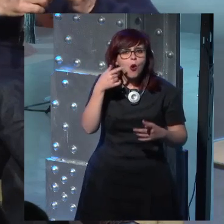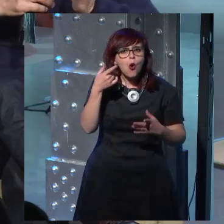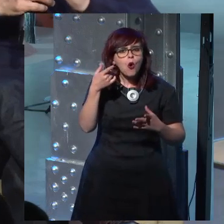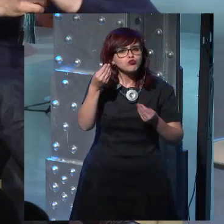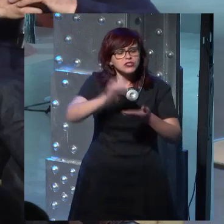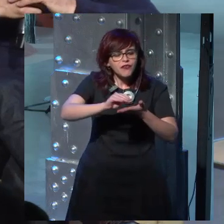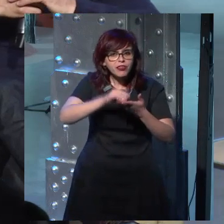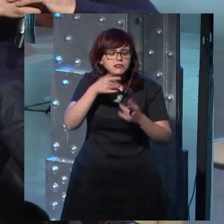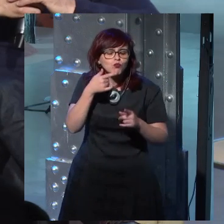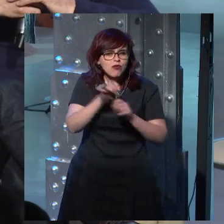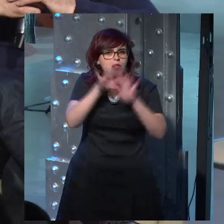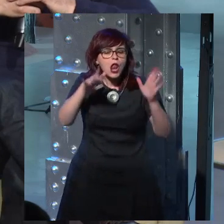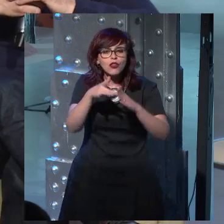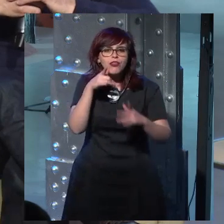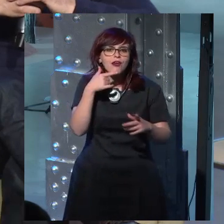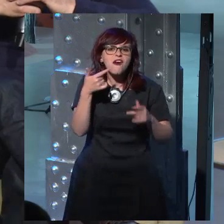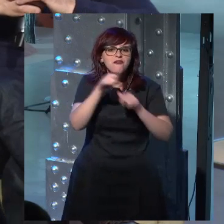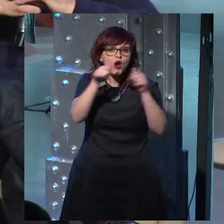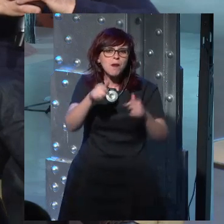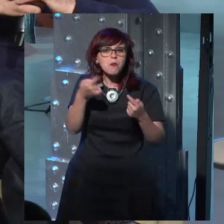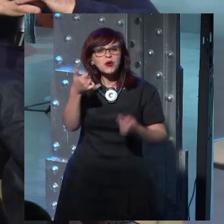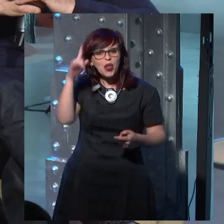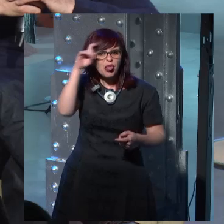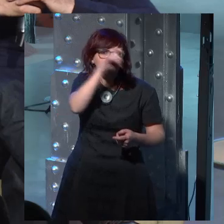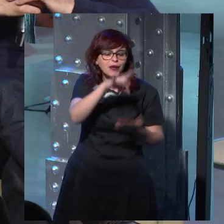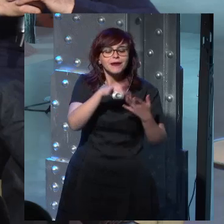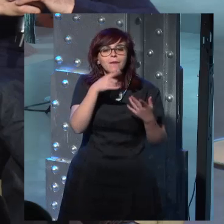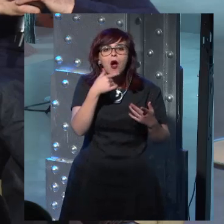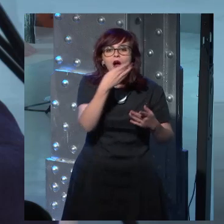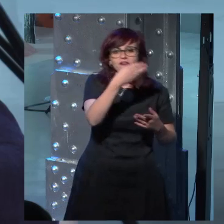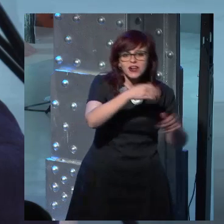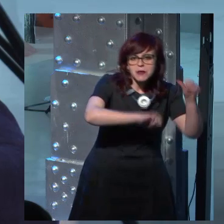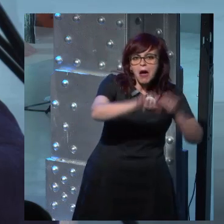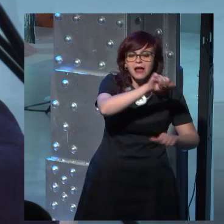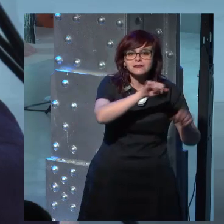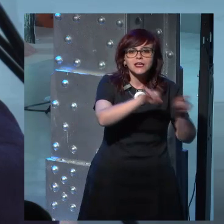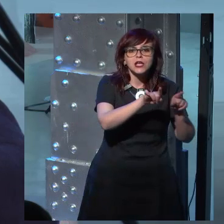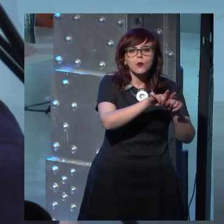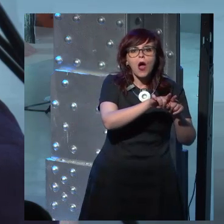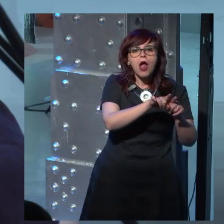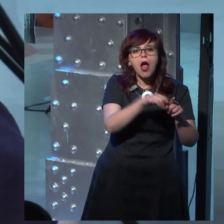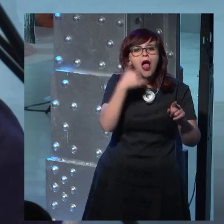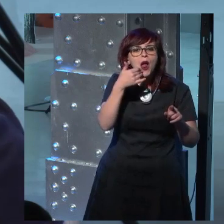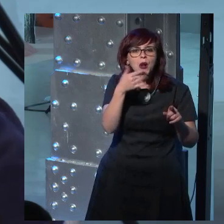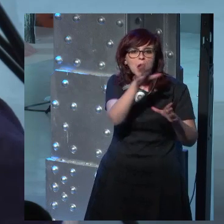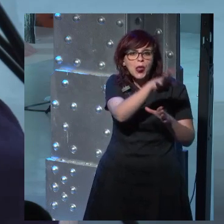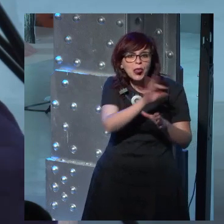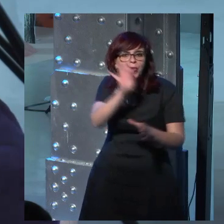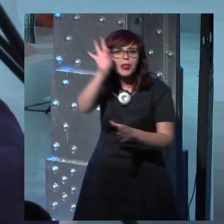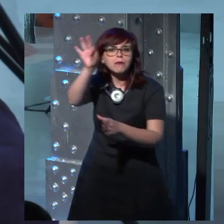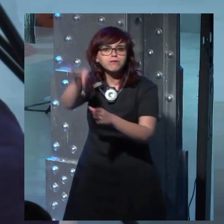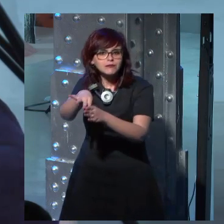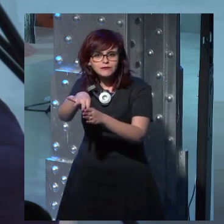or characters or anything from Breaking Bad in a meaningless way to just distract